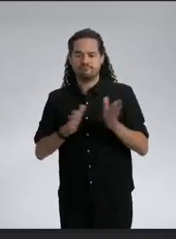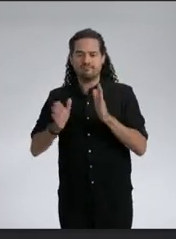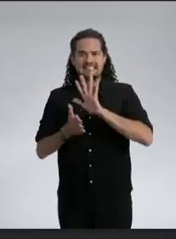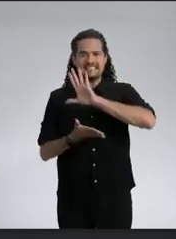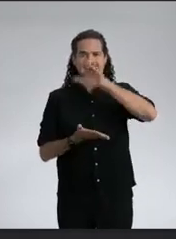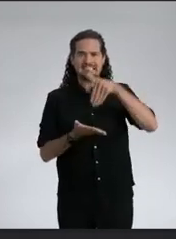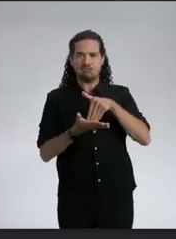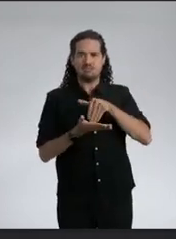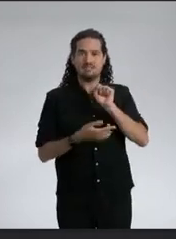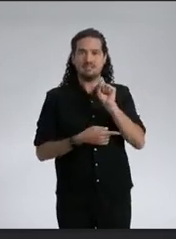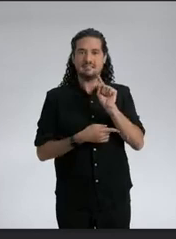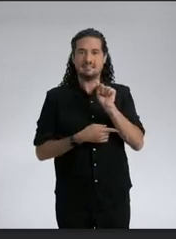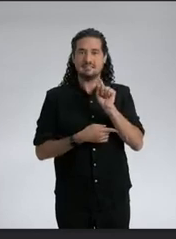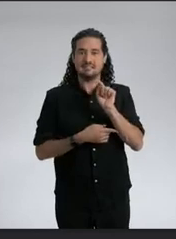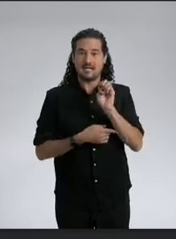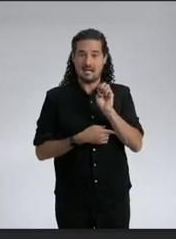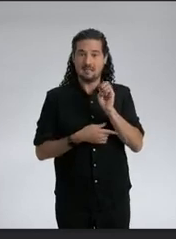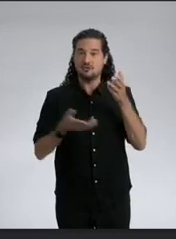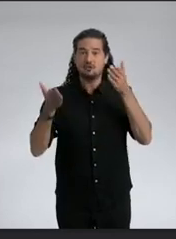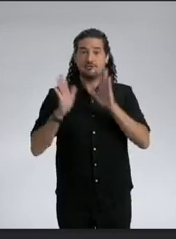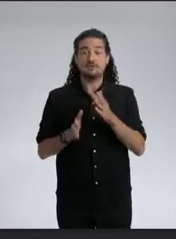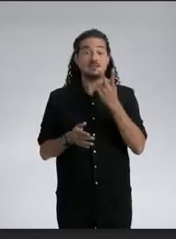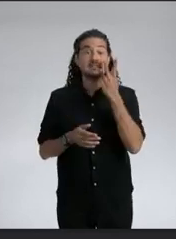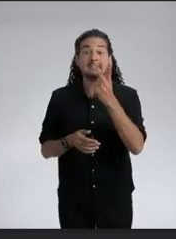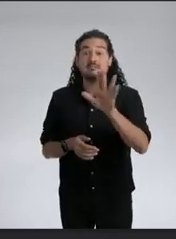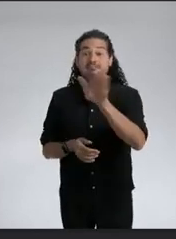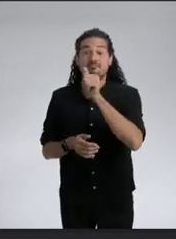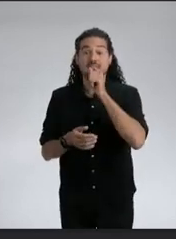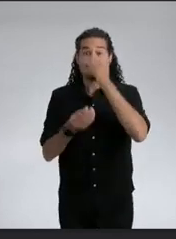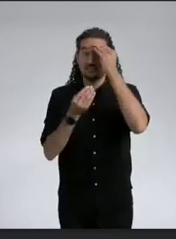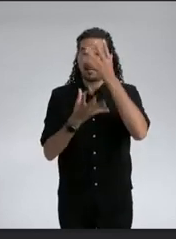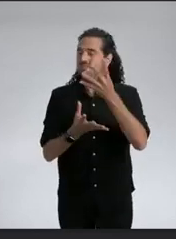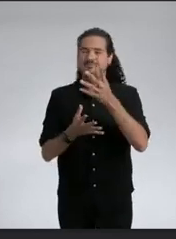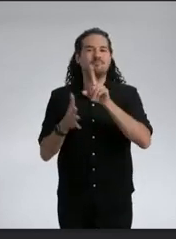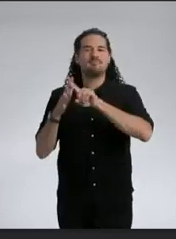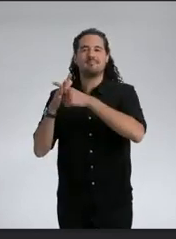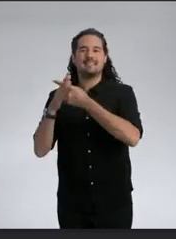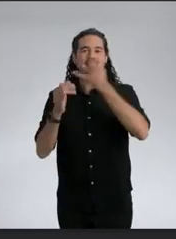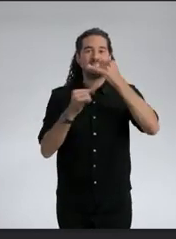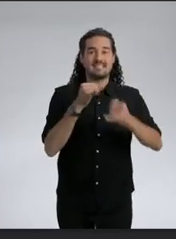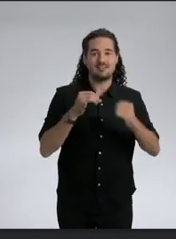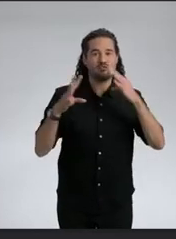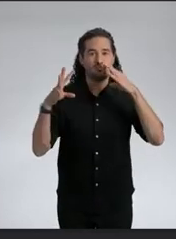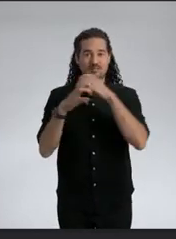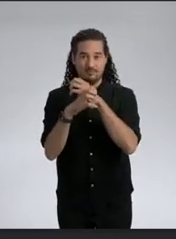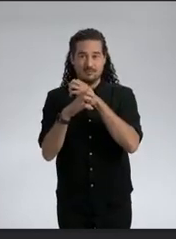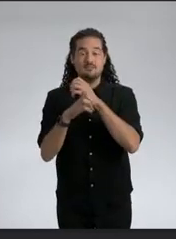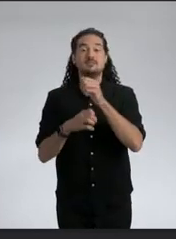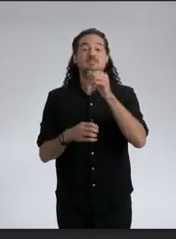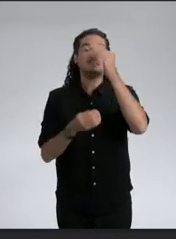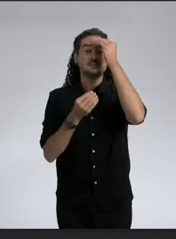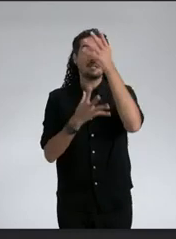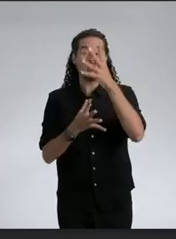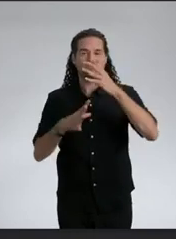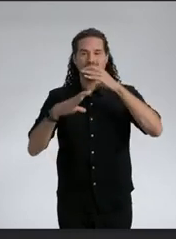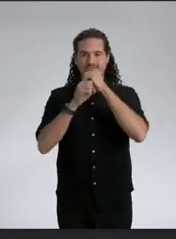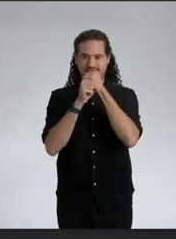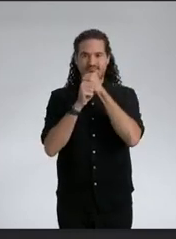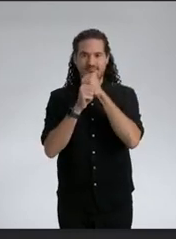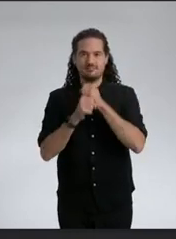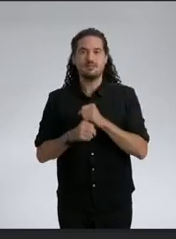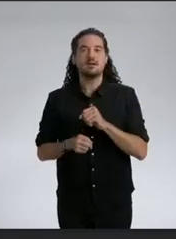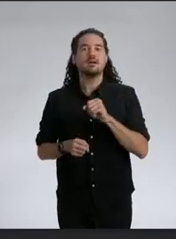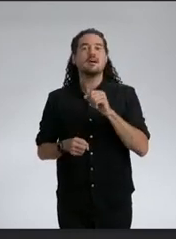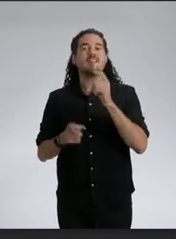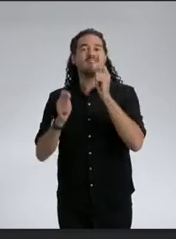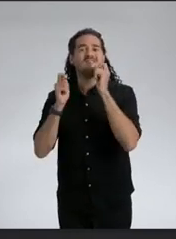see your users' data because it's all end-to-end encrypted so that it stays private. And using this fast and secure data channel, you